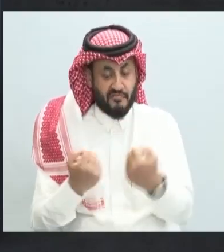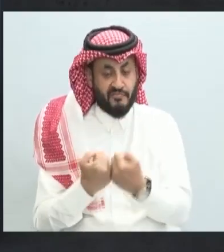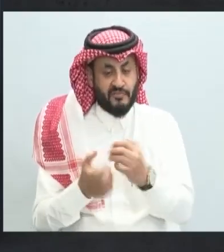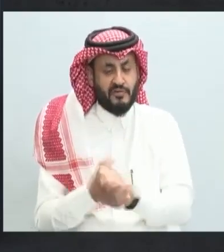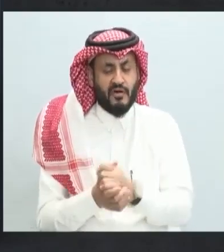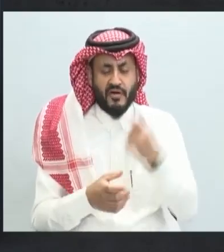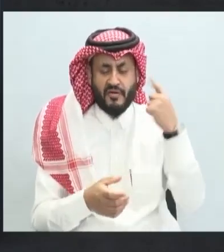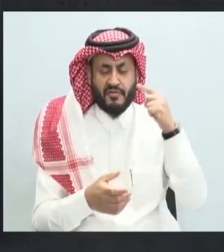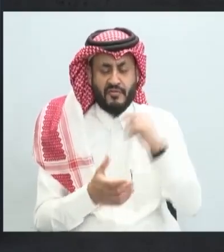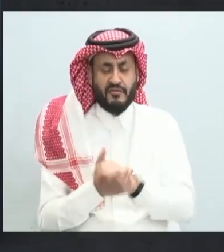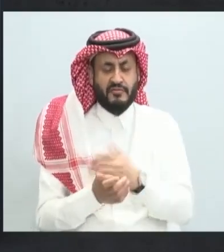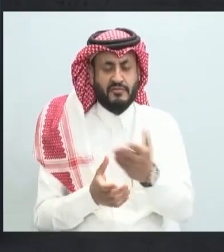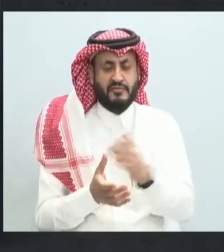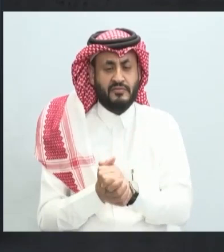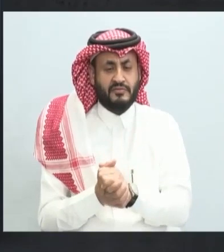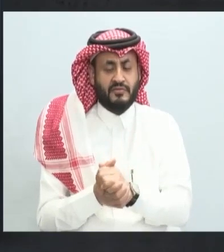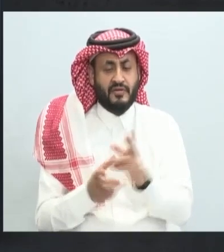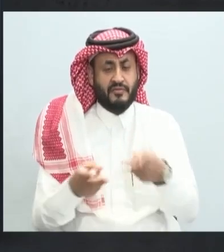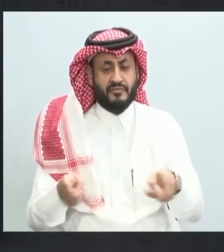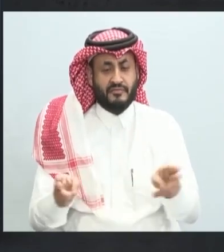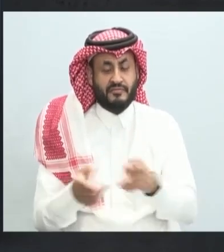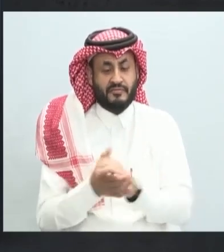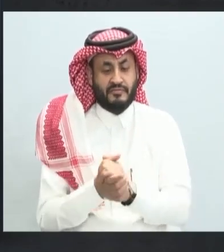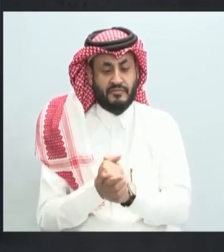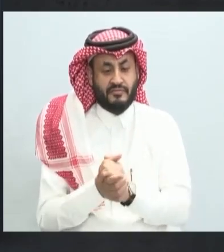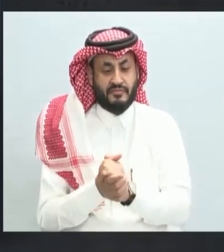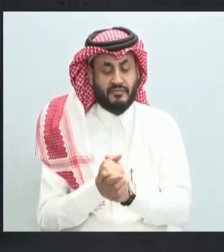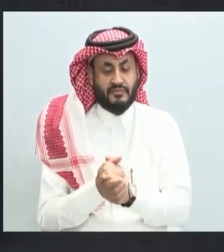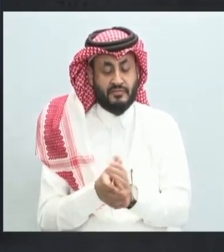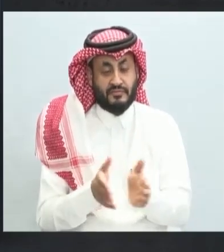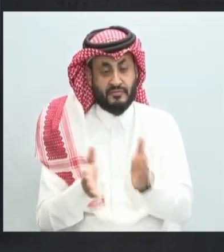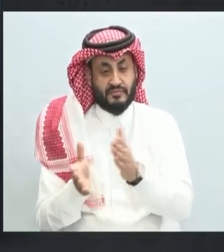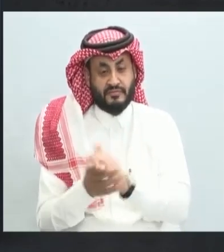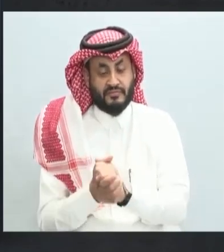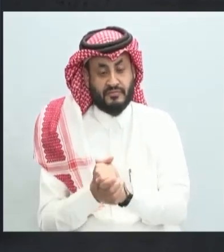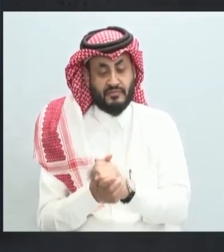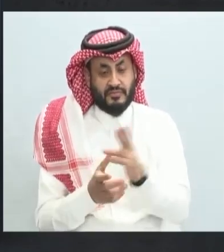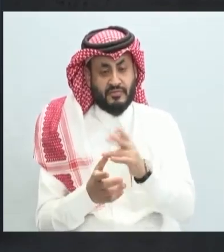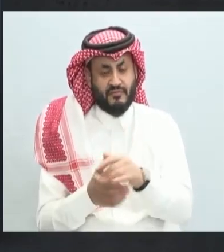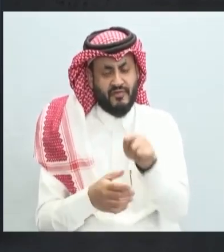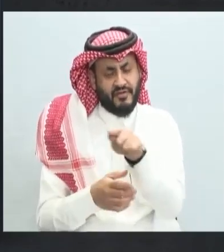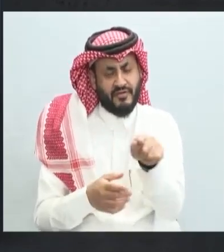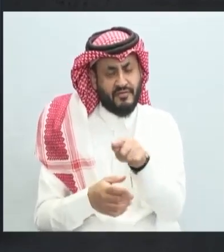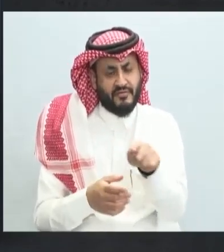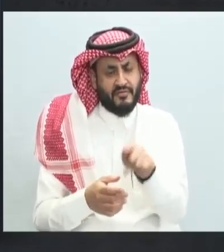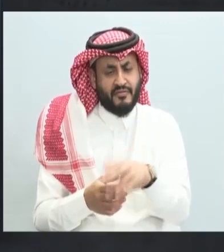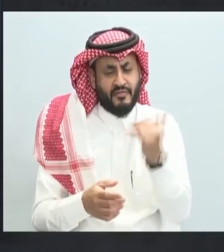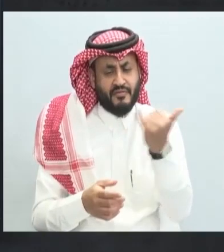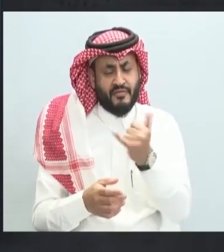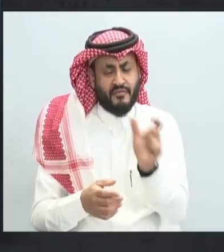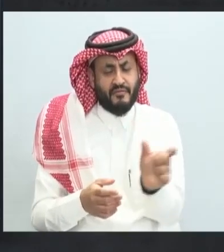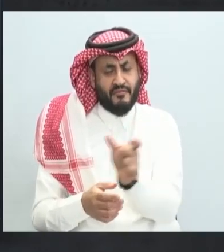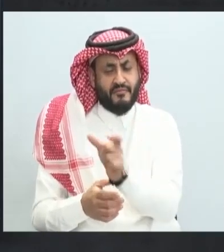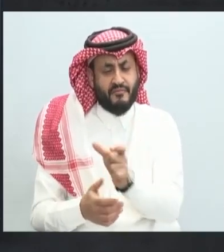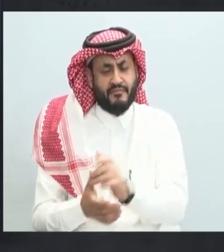remind ourselves of this chant, and after this we can highlight some of the important words